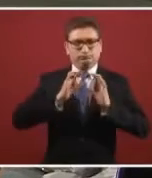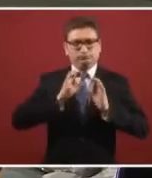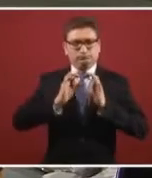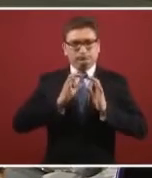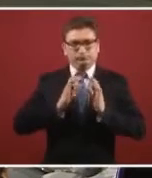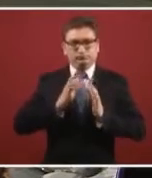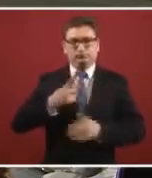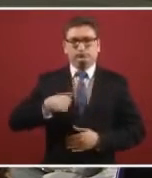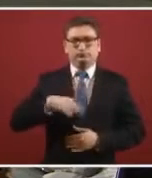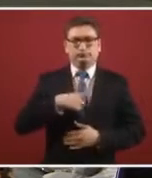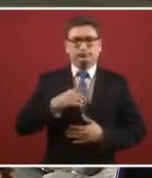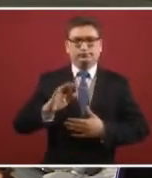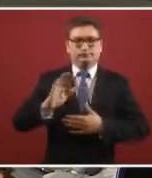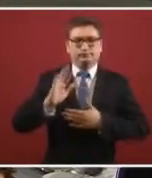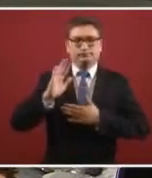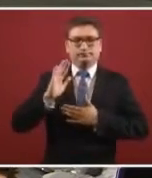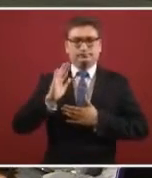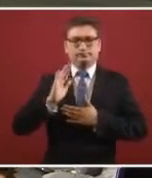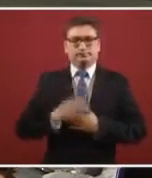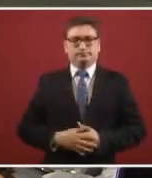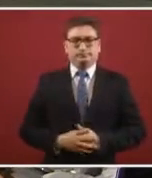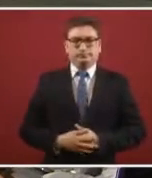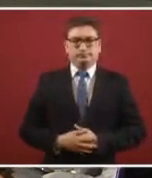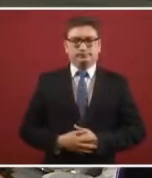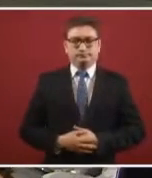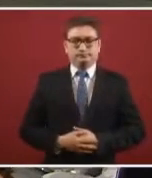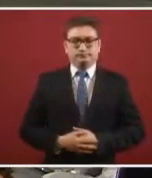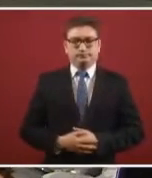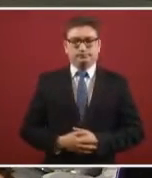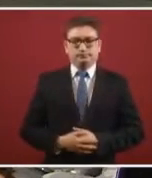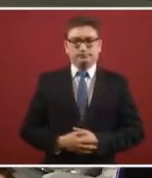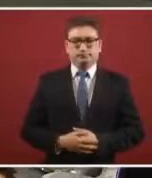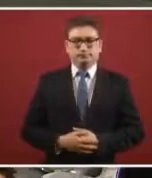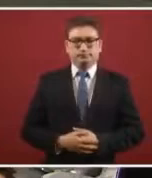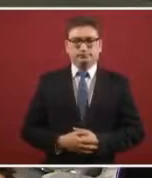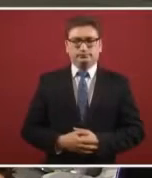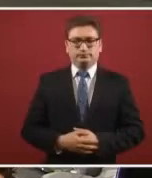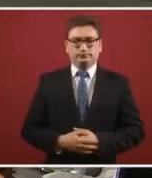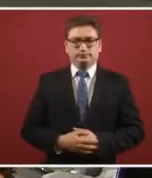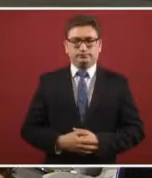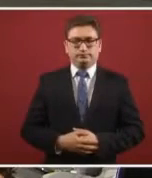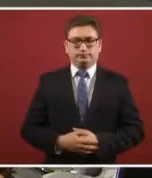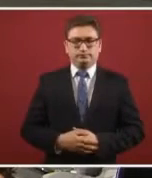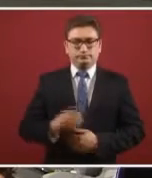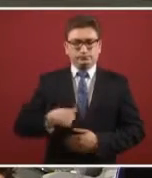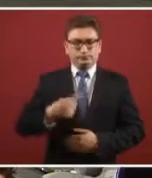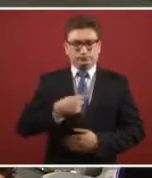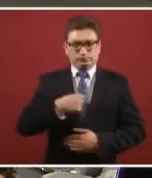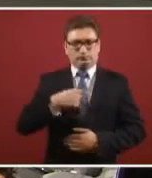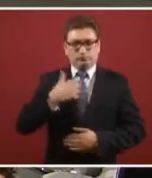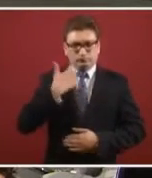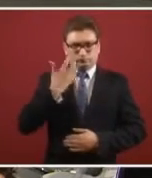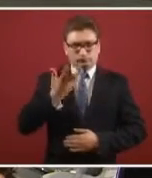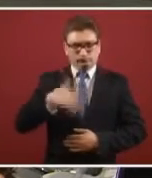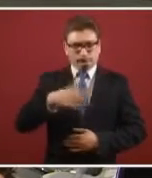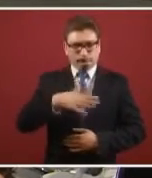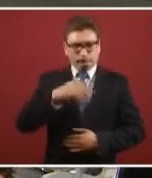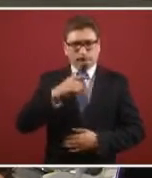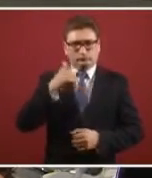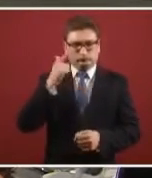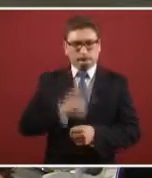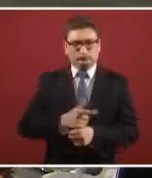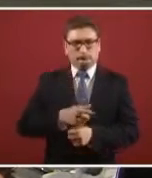el them. compromiso And we have the commitment de encontrar of a los finding jóvenes. these